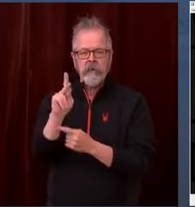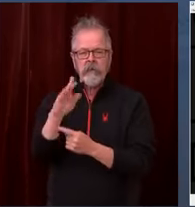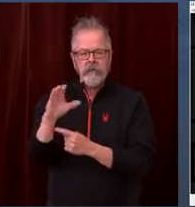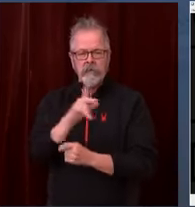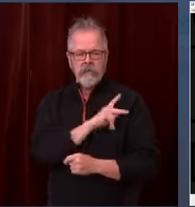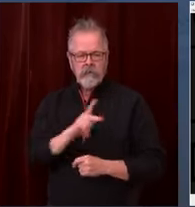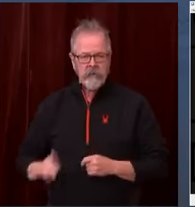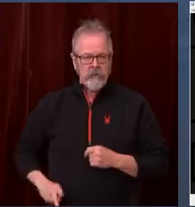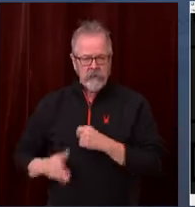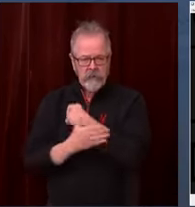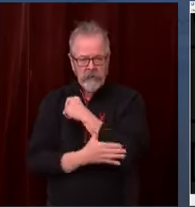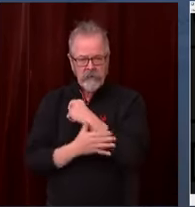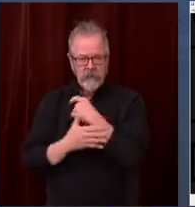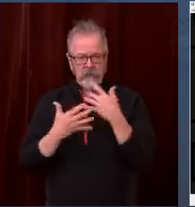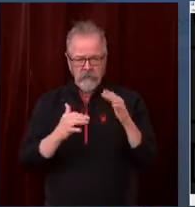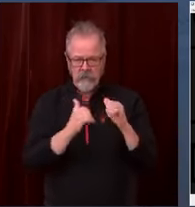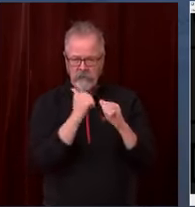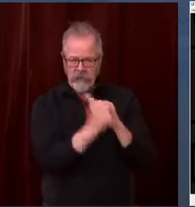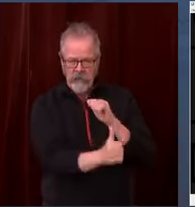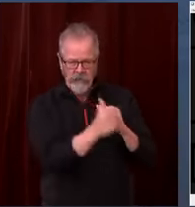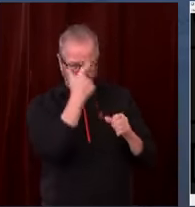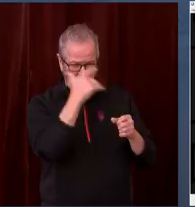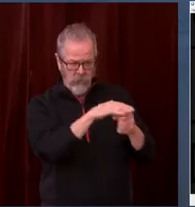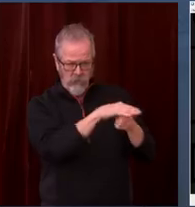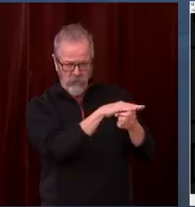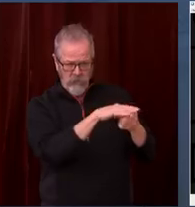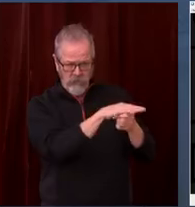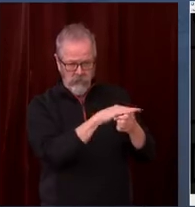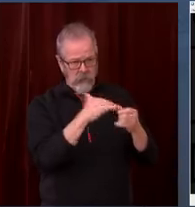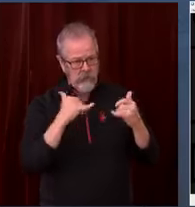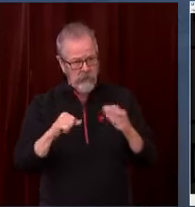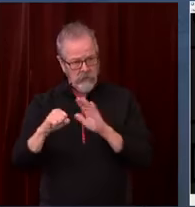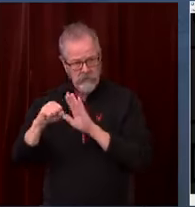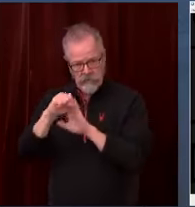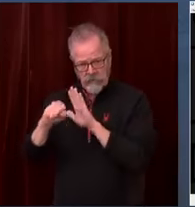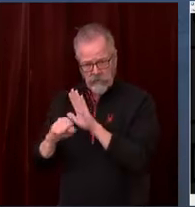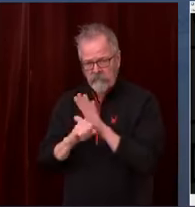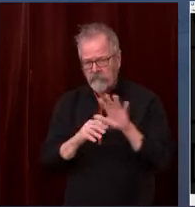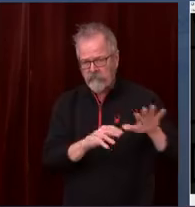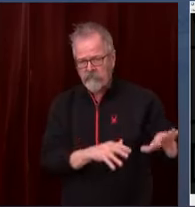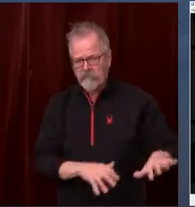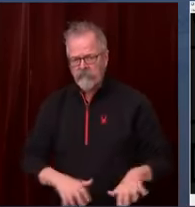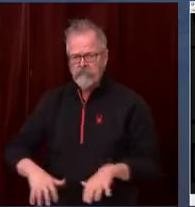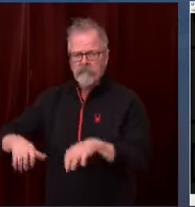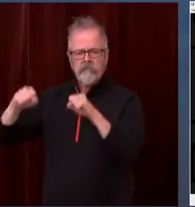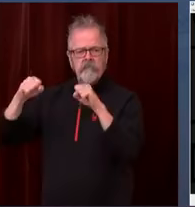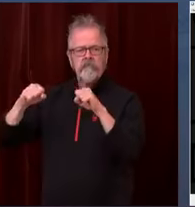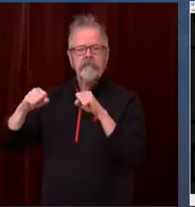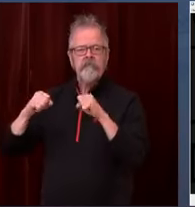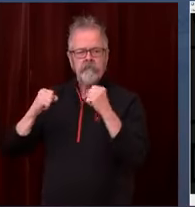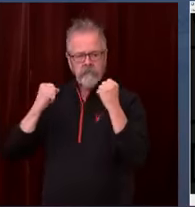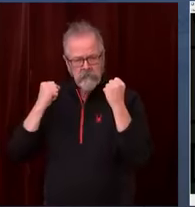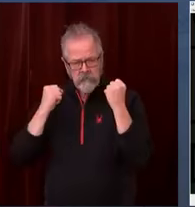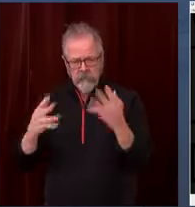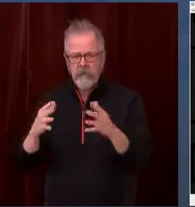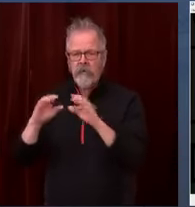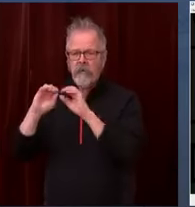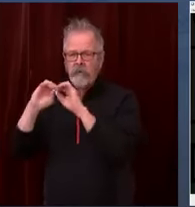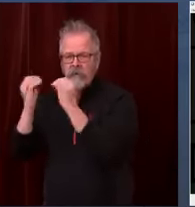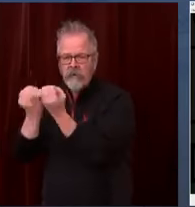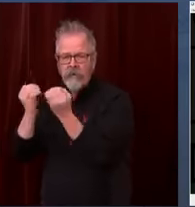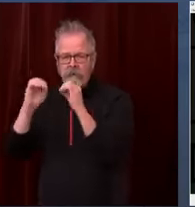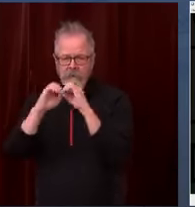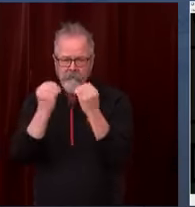Black African American community, the Urban League, African American Commission, the NAACP, who are also